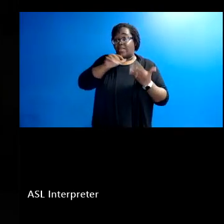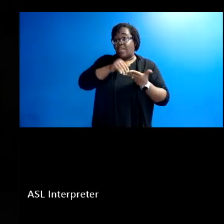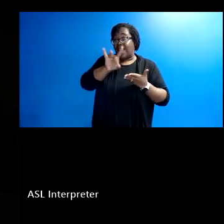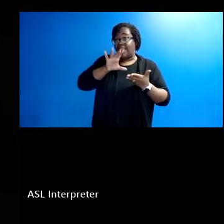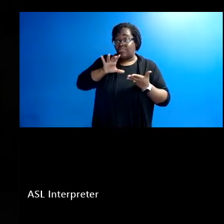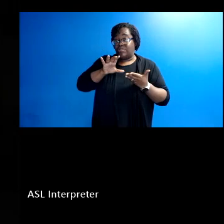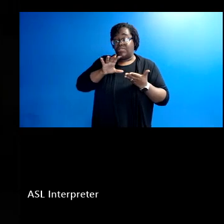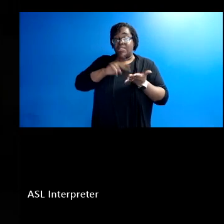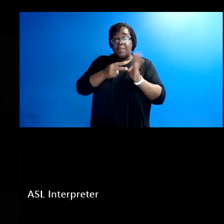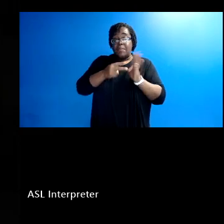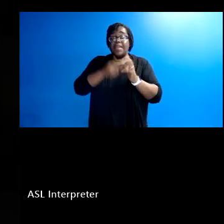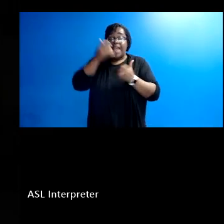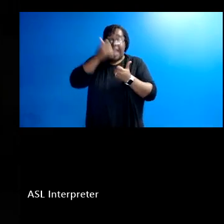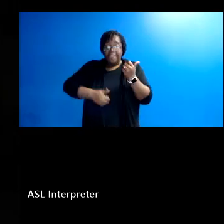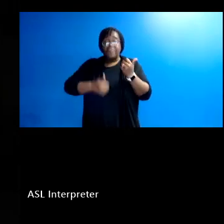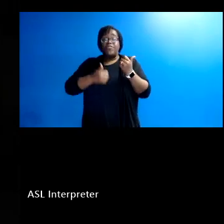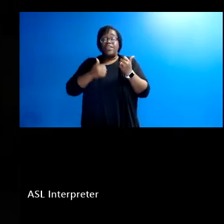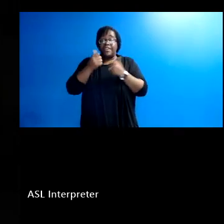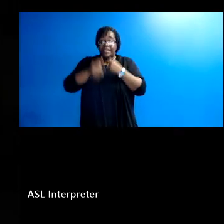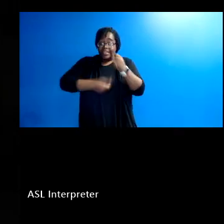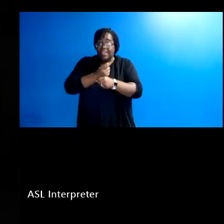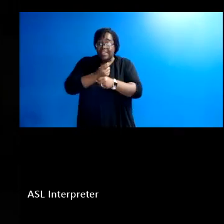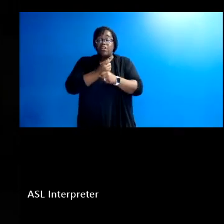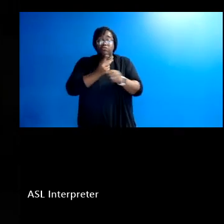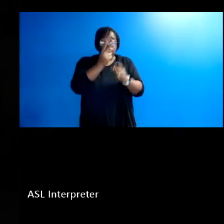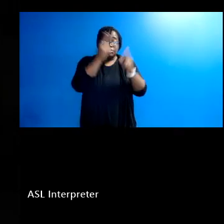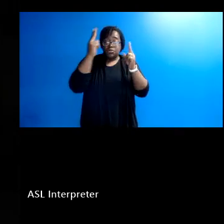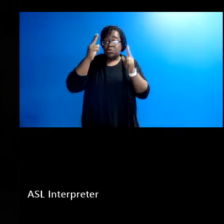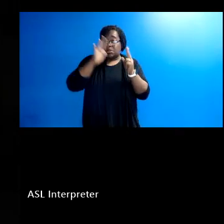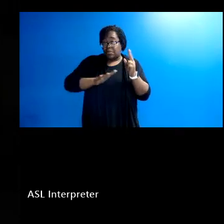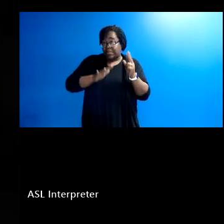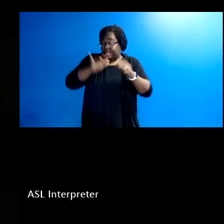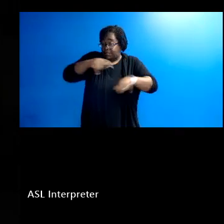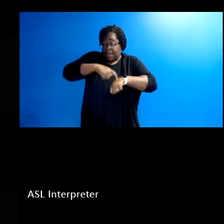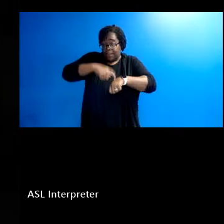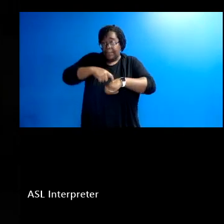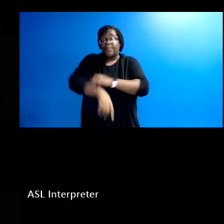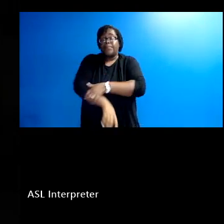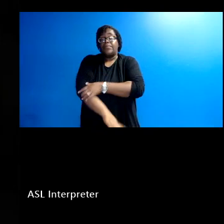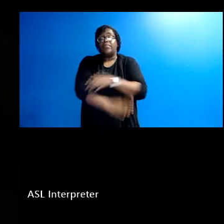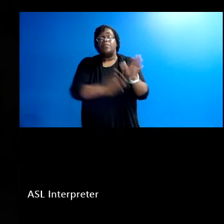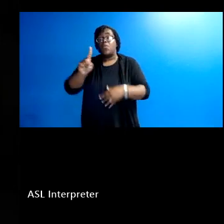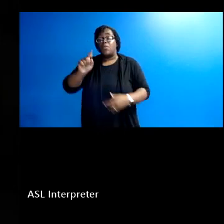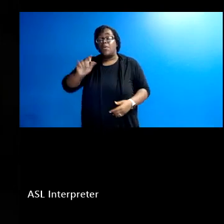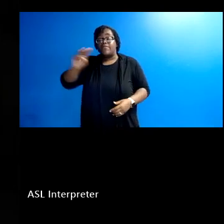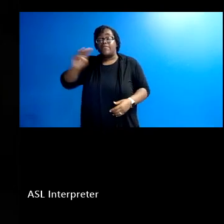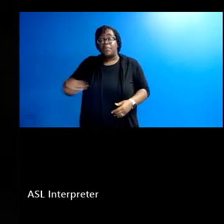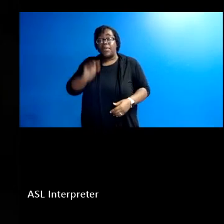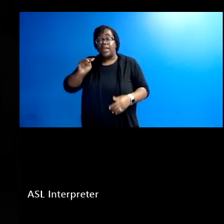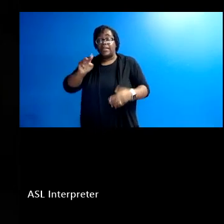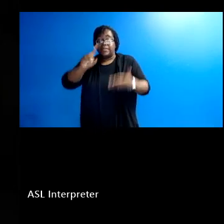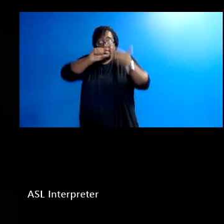over that time period. We've done over 1.5 million inspections in our HFRA area. This is